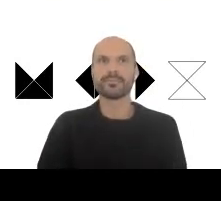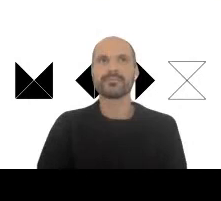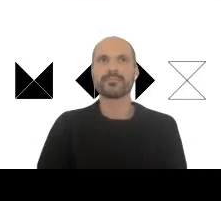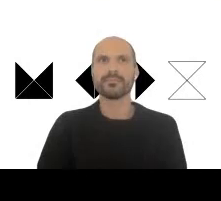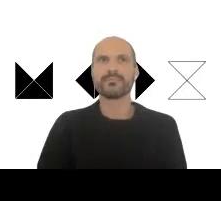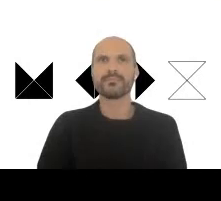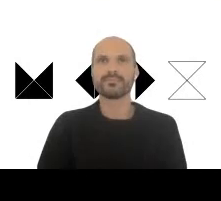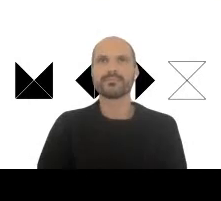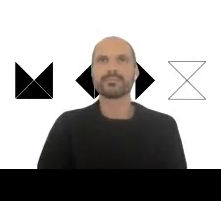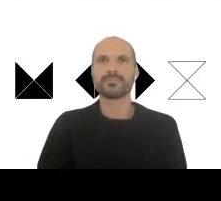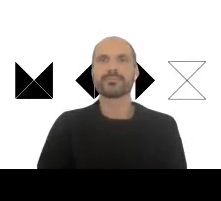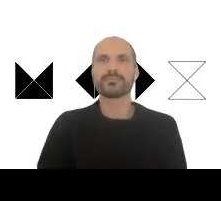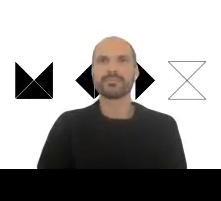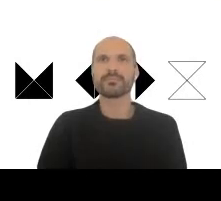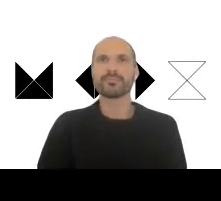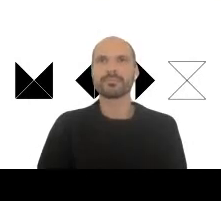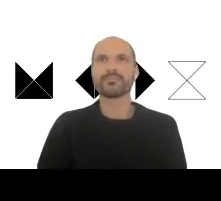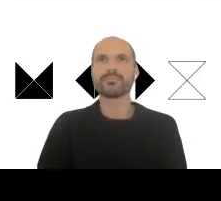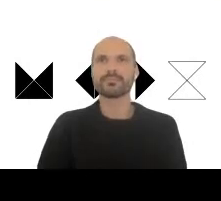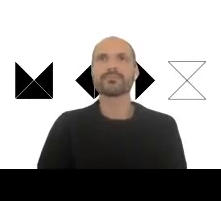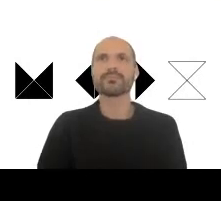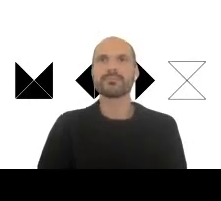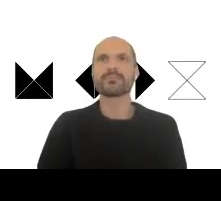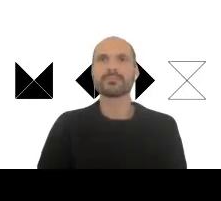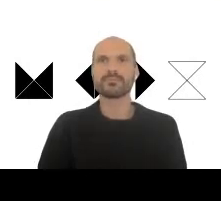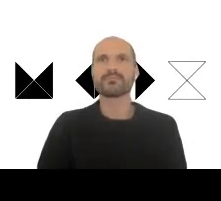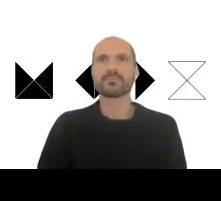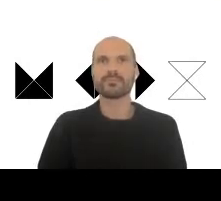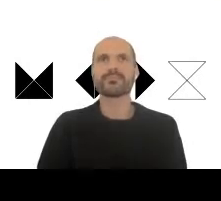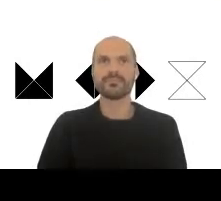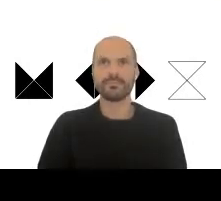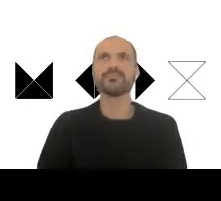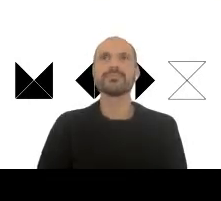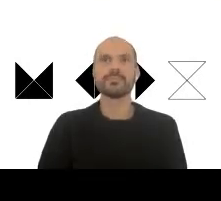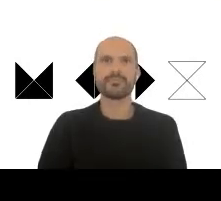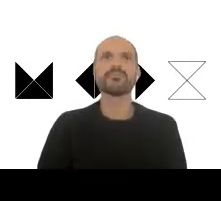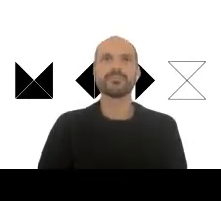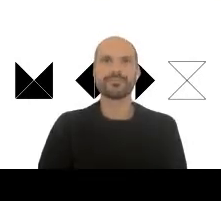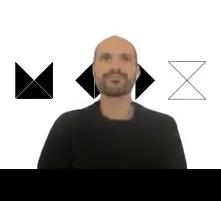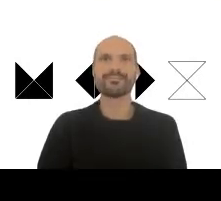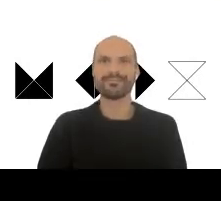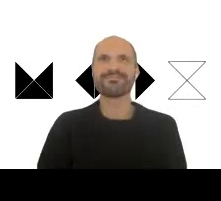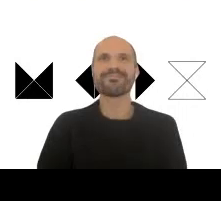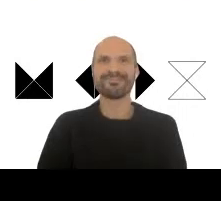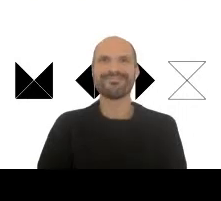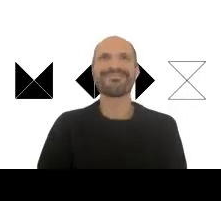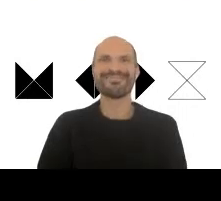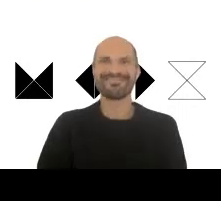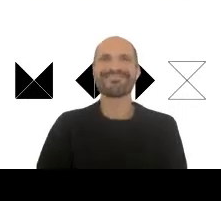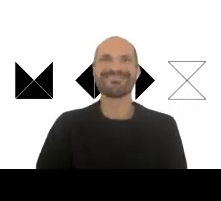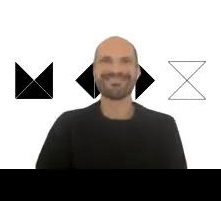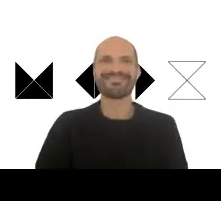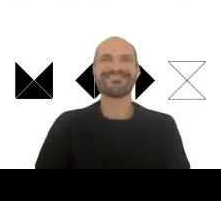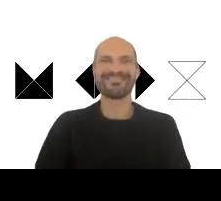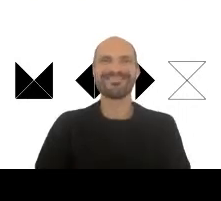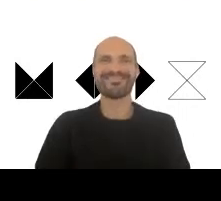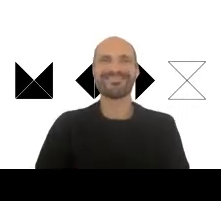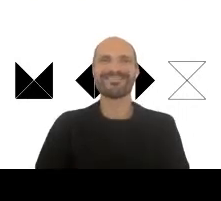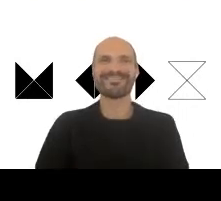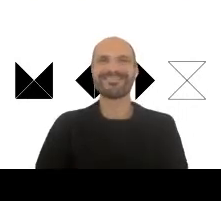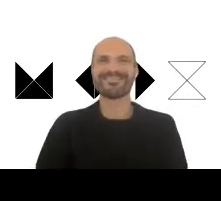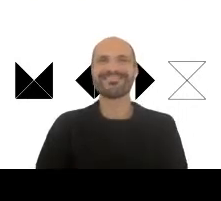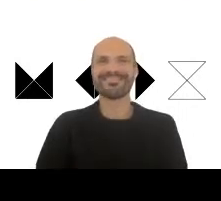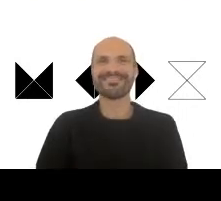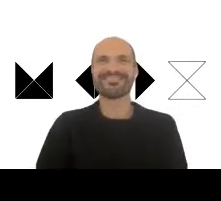And we actually sent, can you see on the picture, it's the same pavilion that was in Venice. So we sent